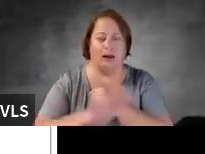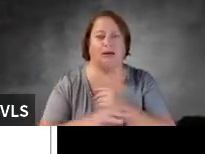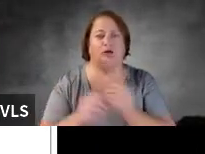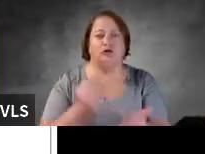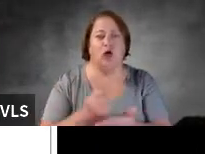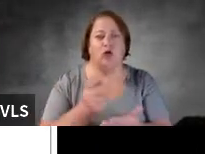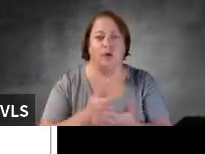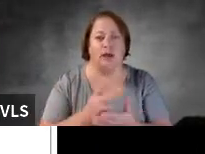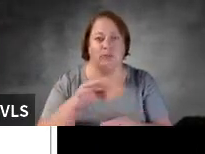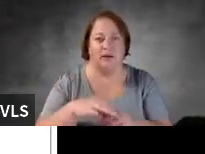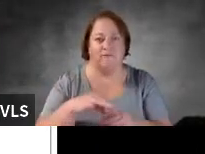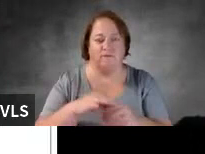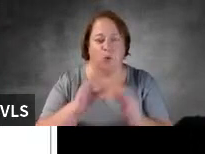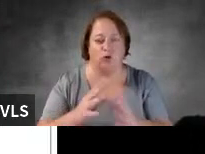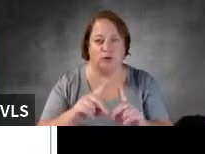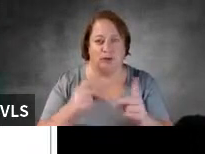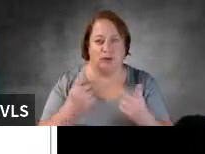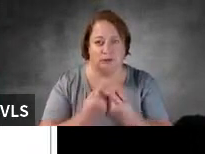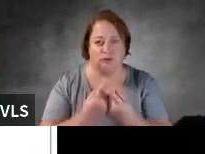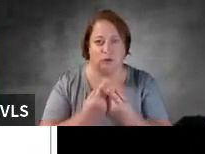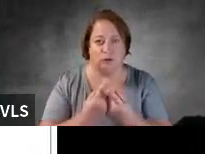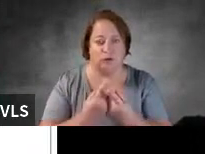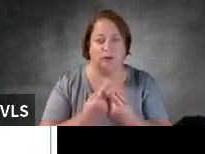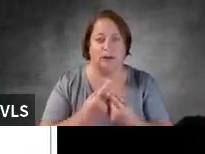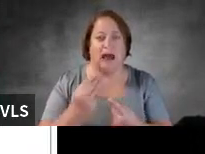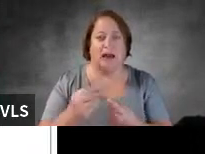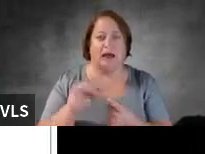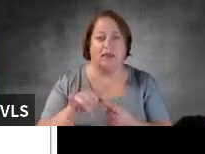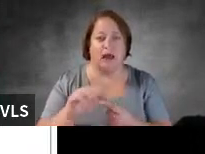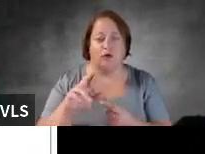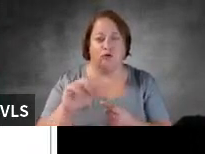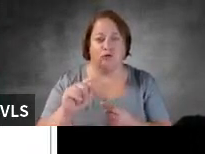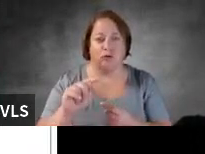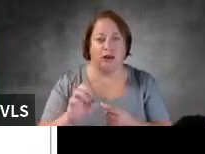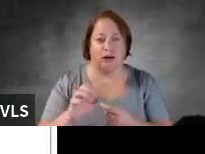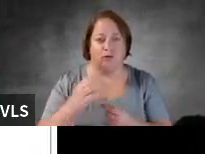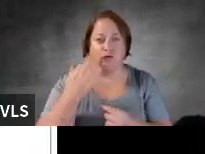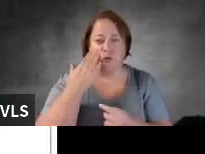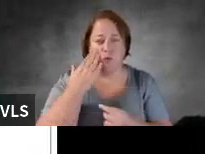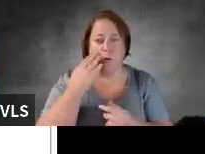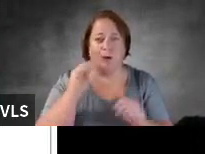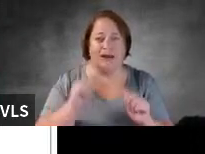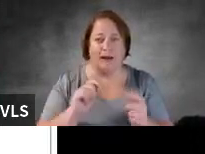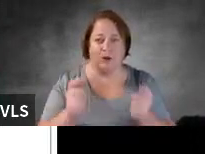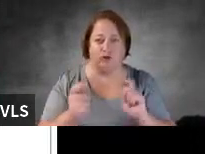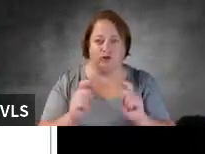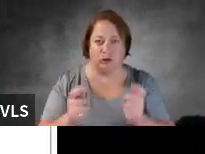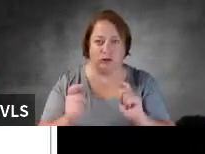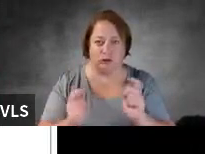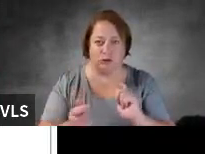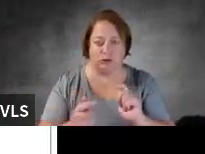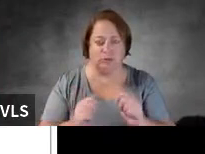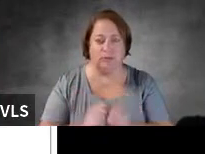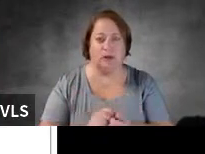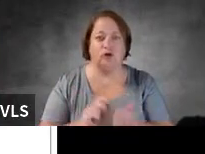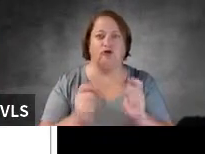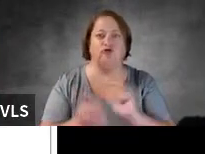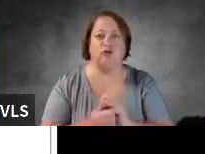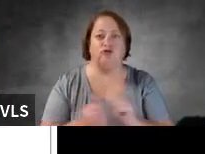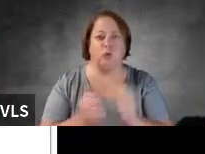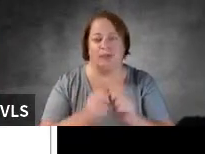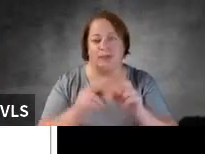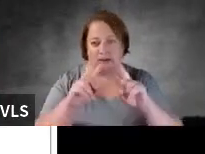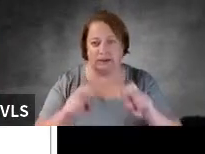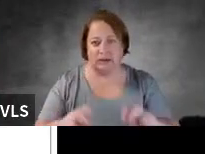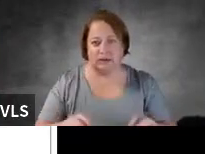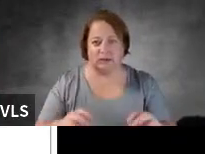by voters in the district. And that tax rate, as you know, can be adjusted. It changes with the assessed